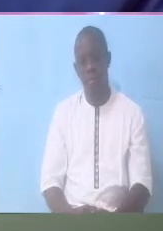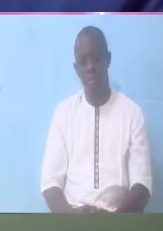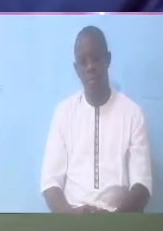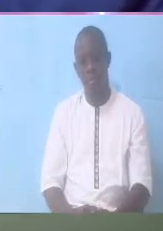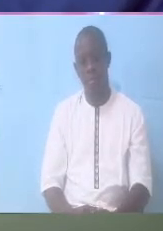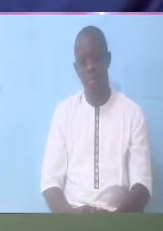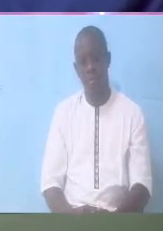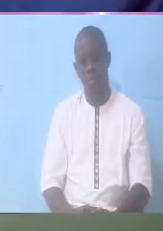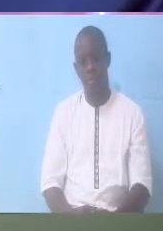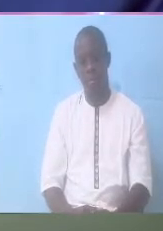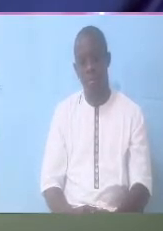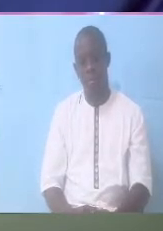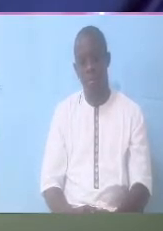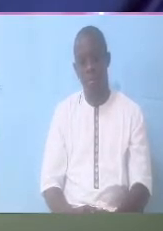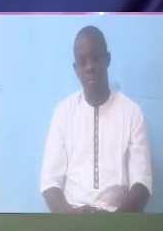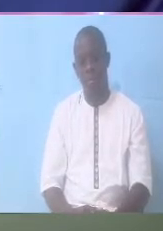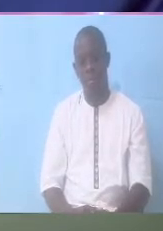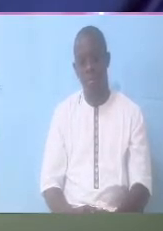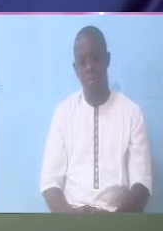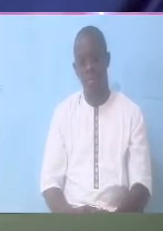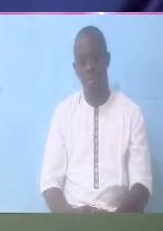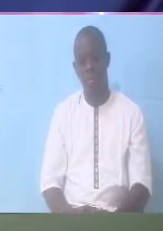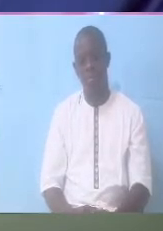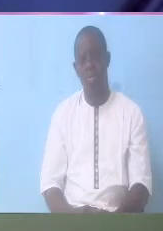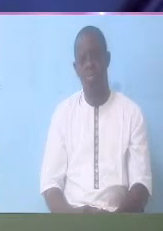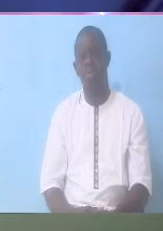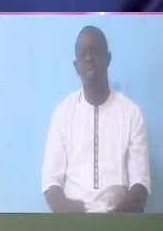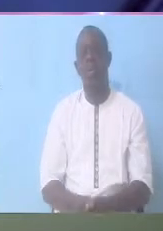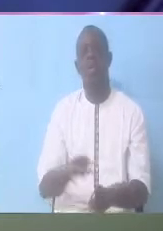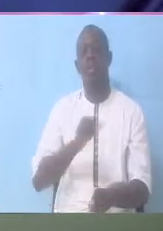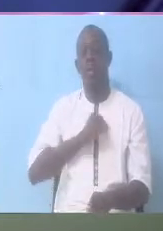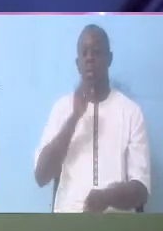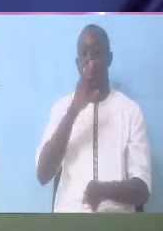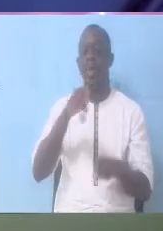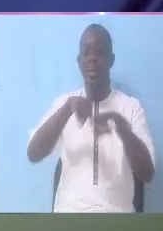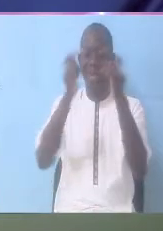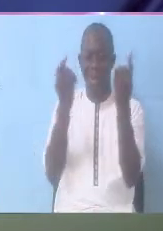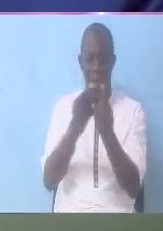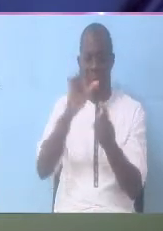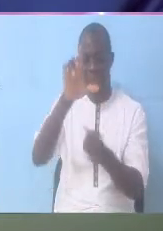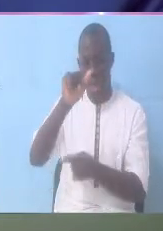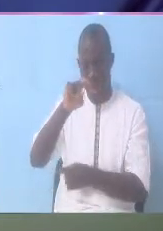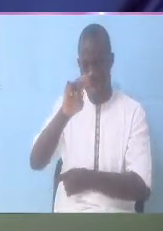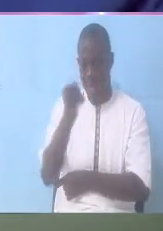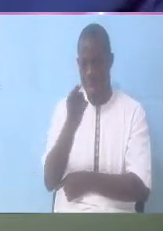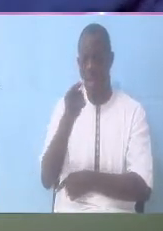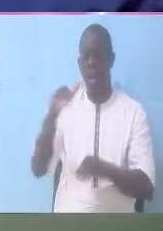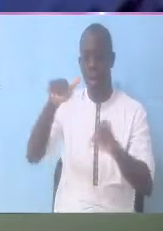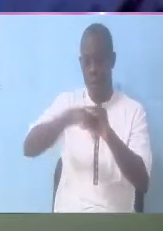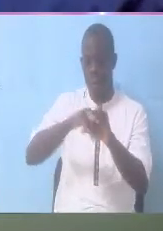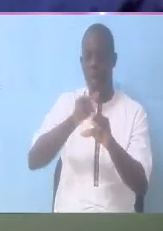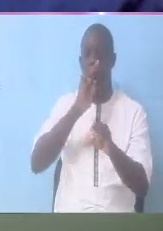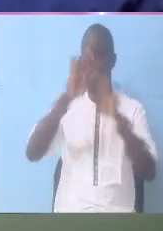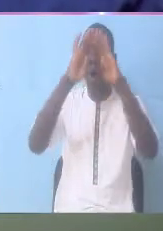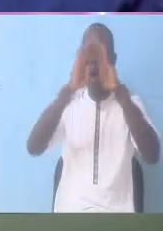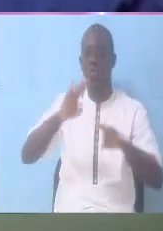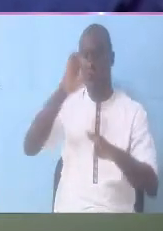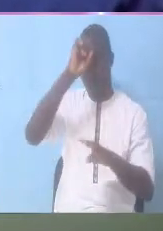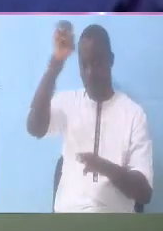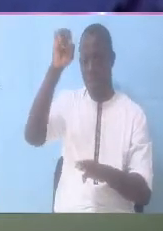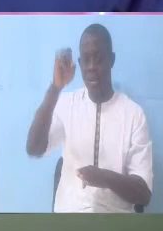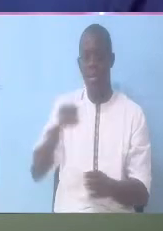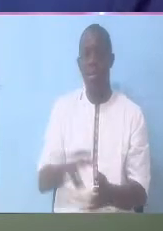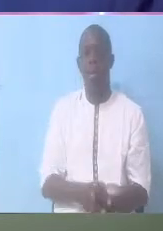Tamba mbelunjere, dabe lunjere, not a state house. Ha akonu General Lantombon Tamba fanan dabe okuokonole.